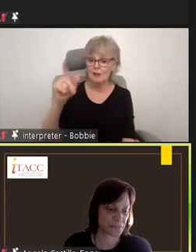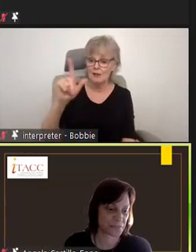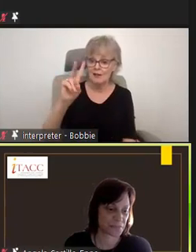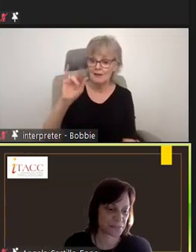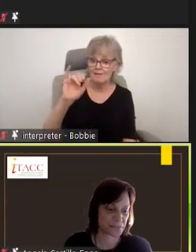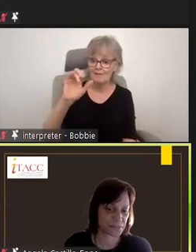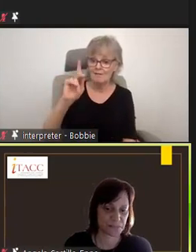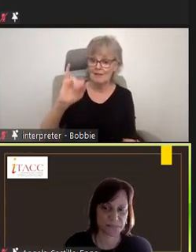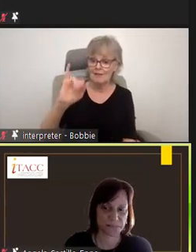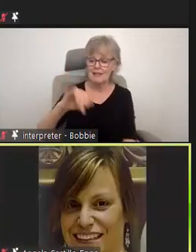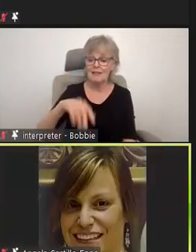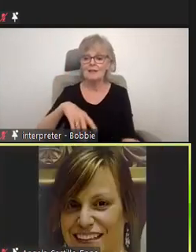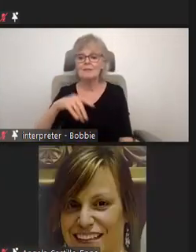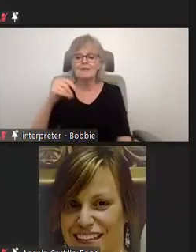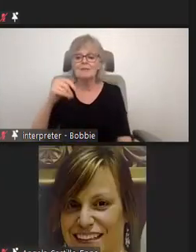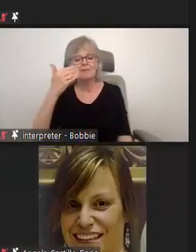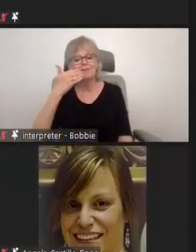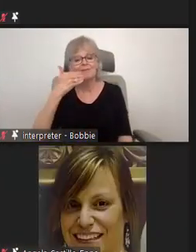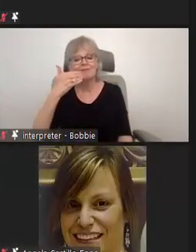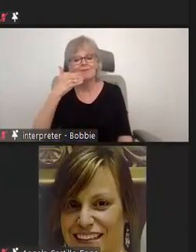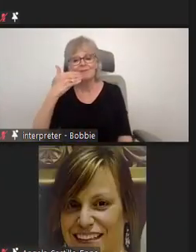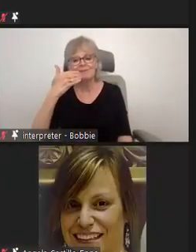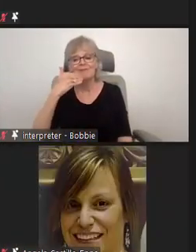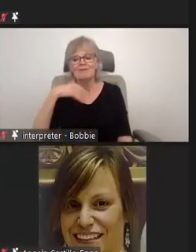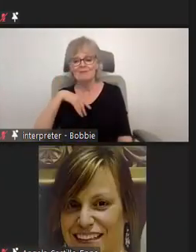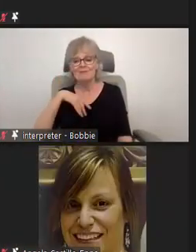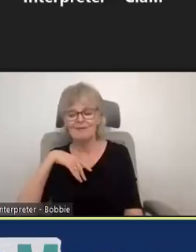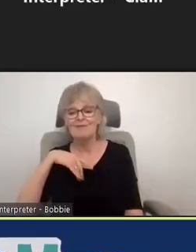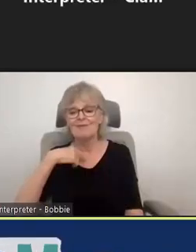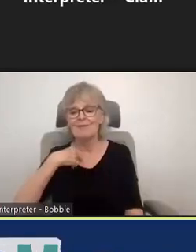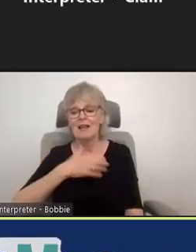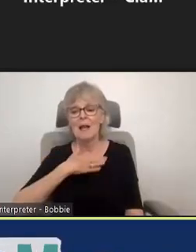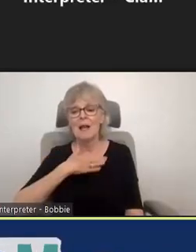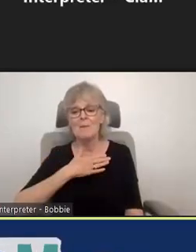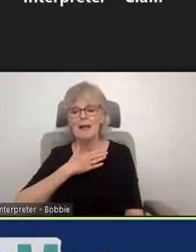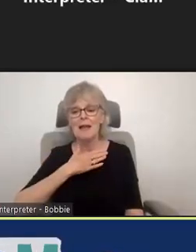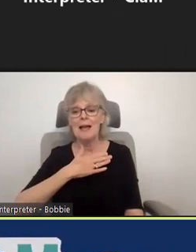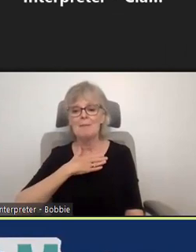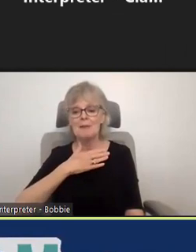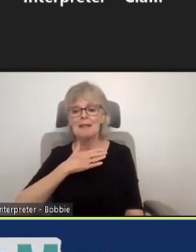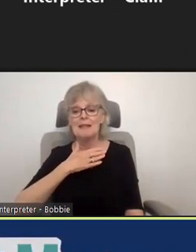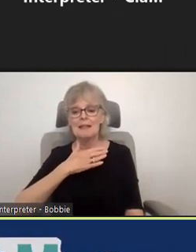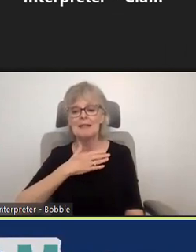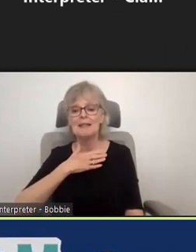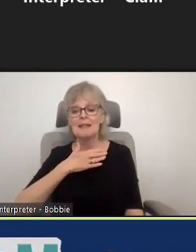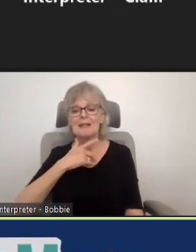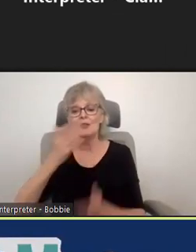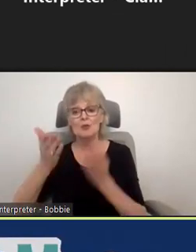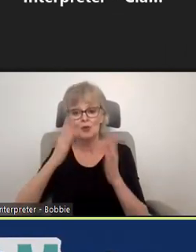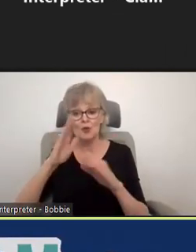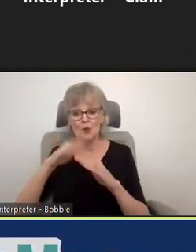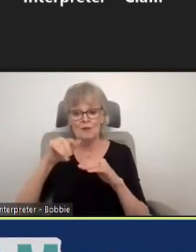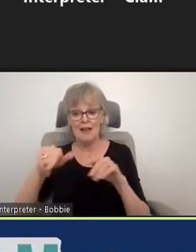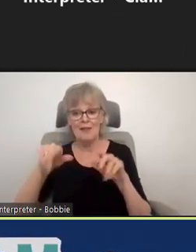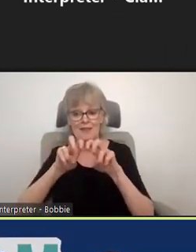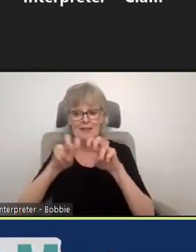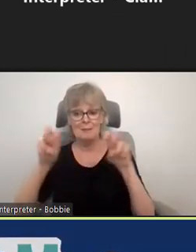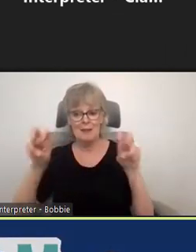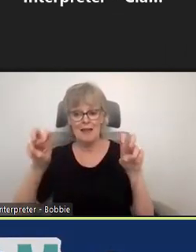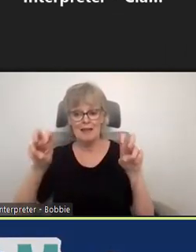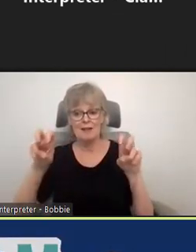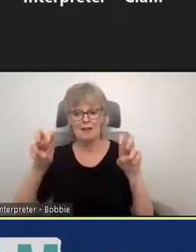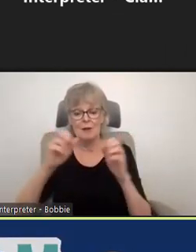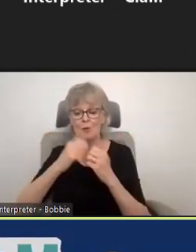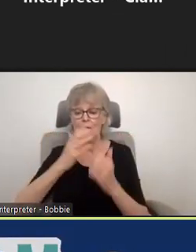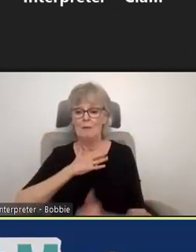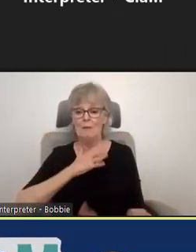Thank you so much, Angela, and I'm really happy to be able to serve on this panel with my